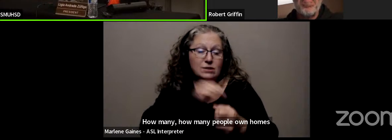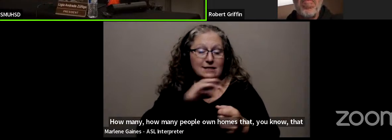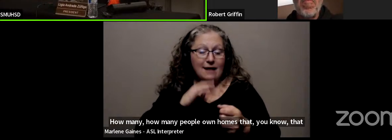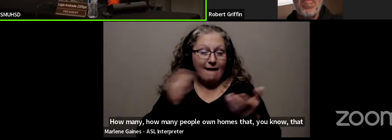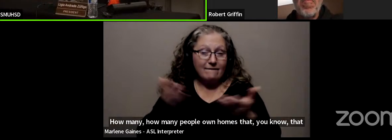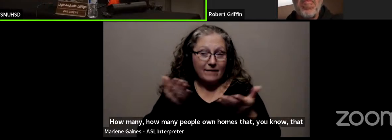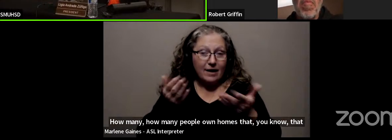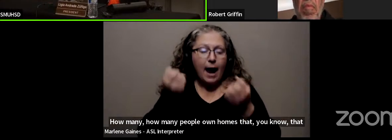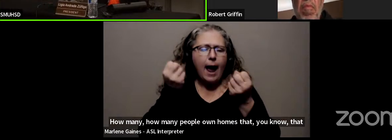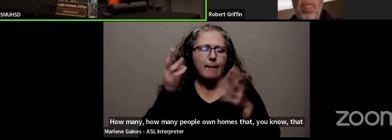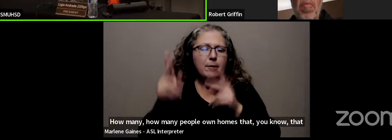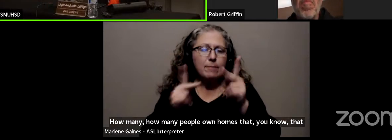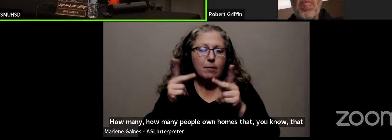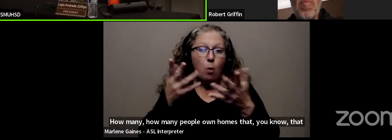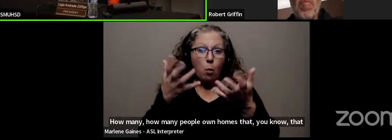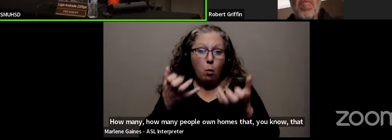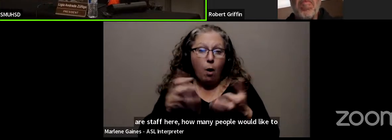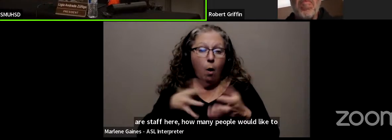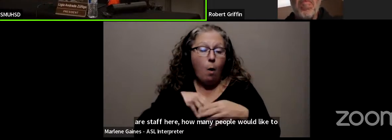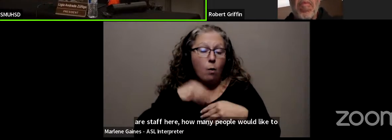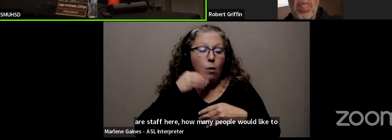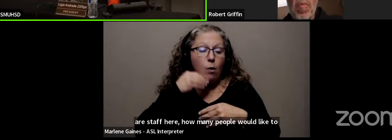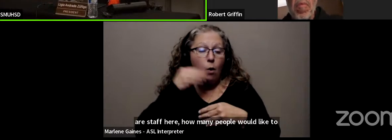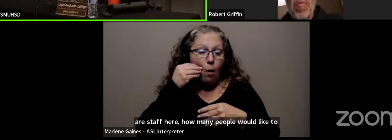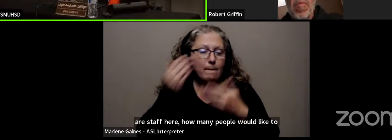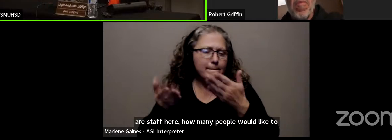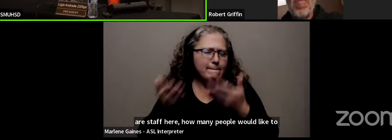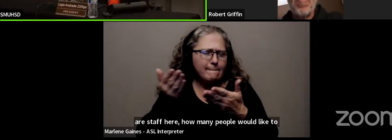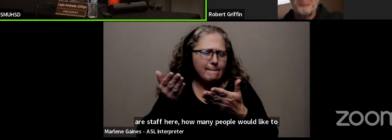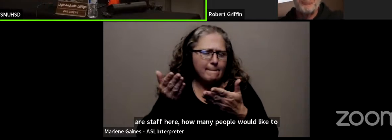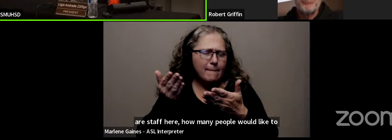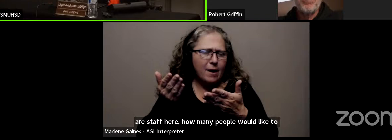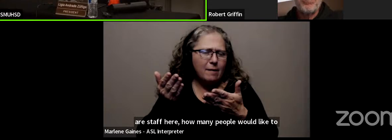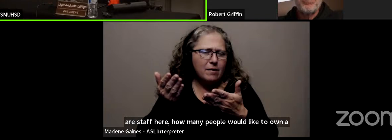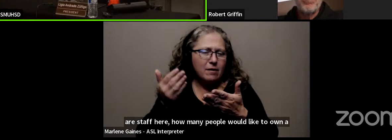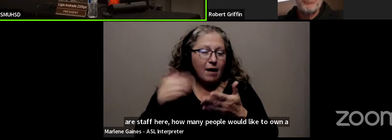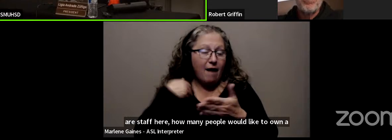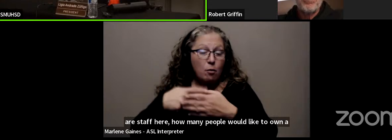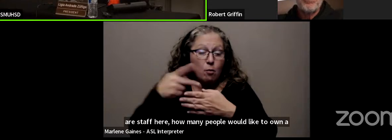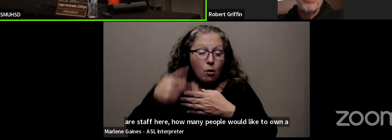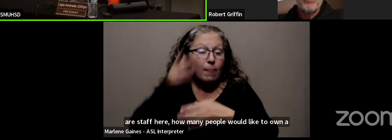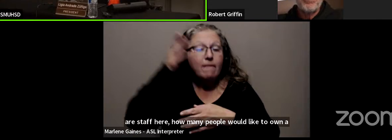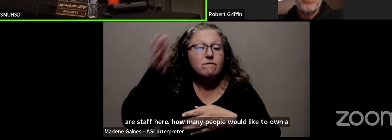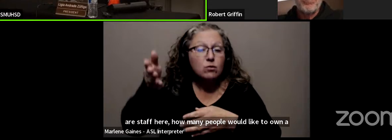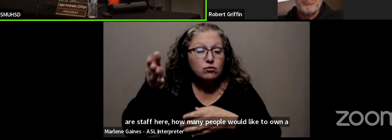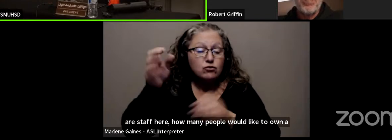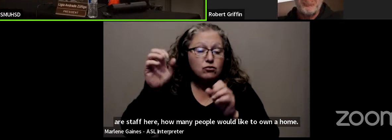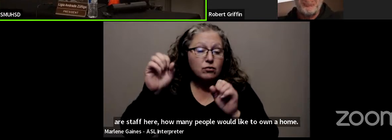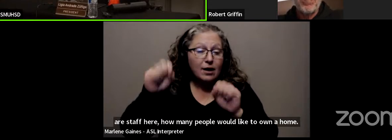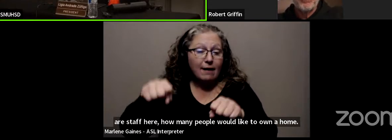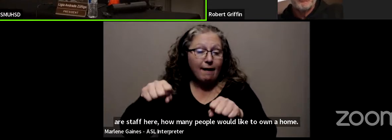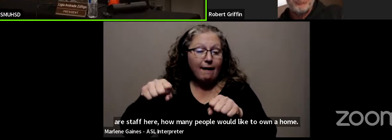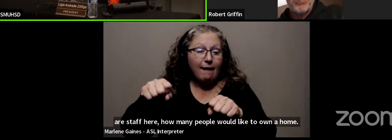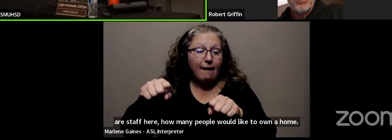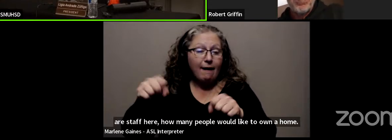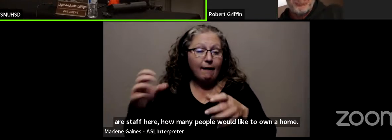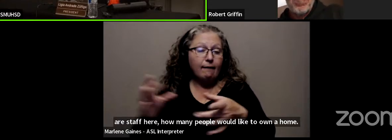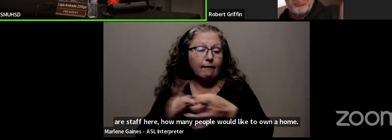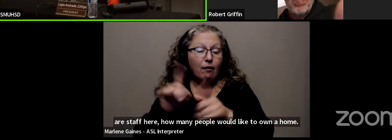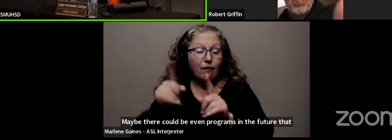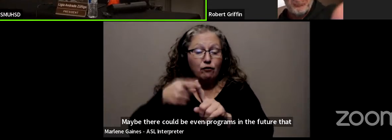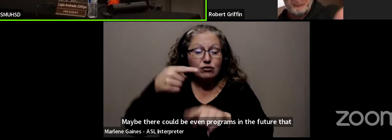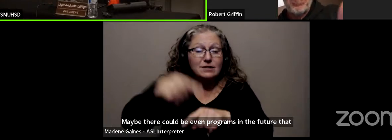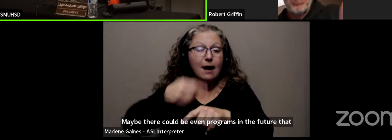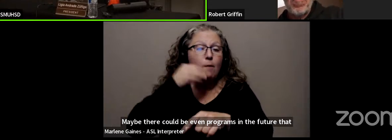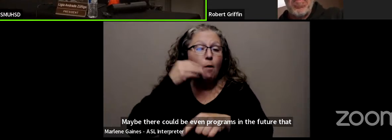many people would like to own a home. Maybe could be even programs in the future that could be tied into first-time homebuyers